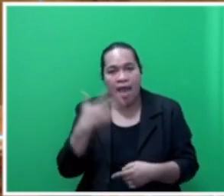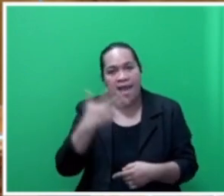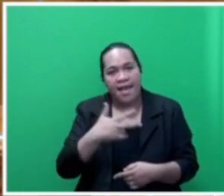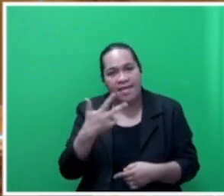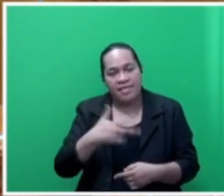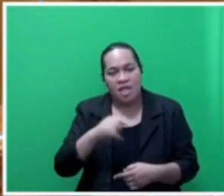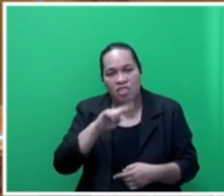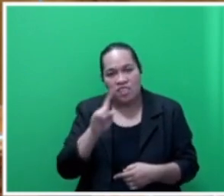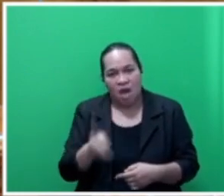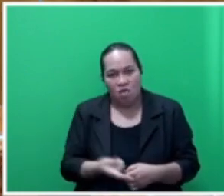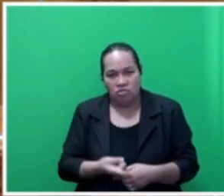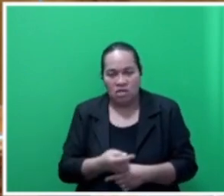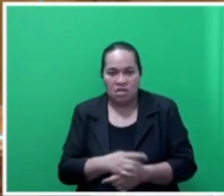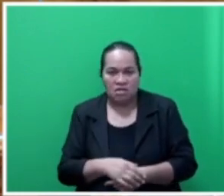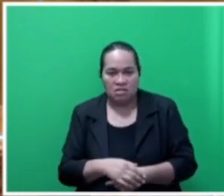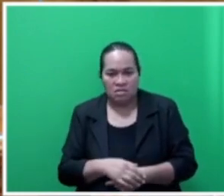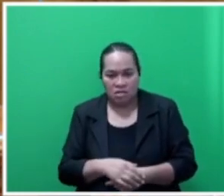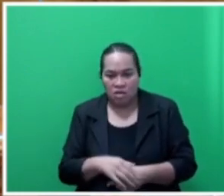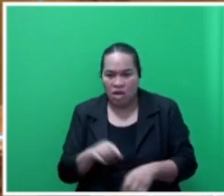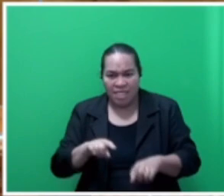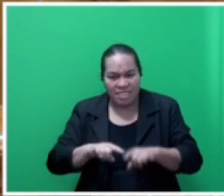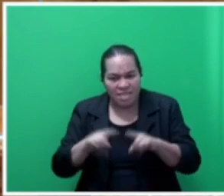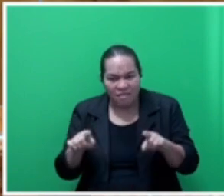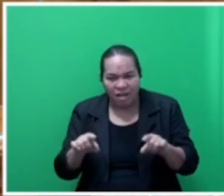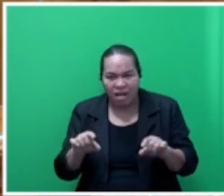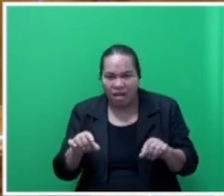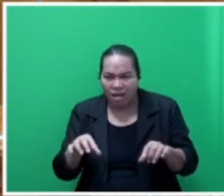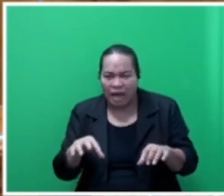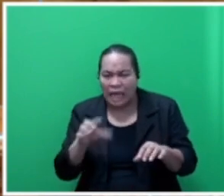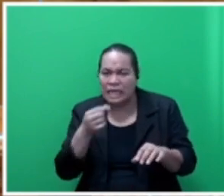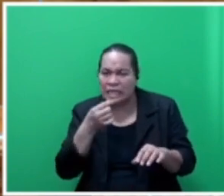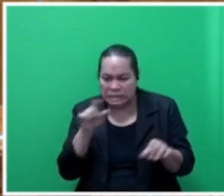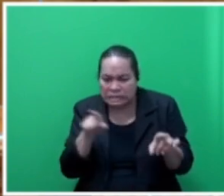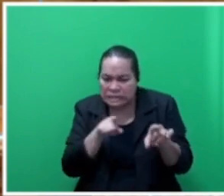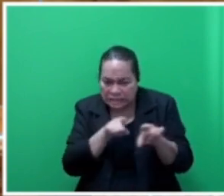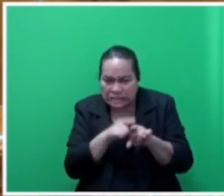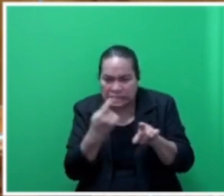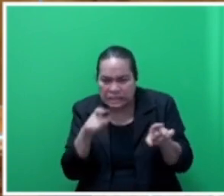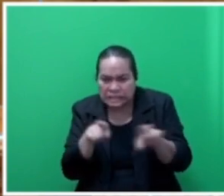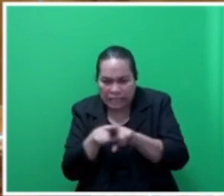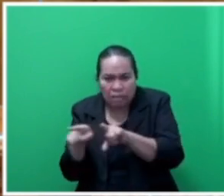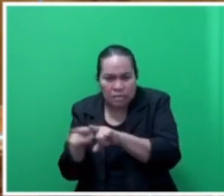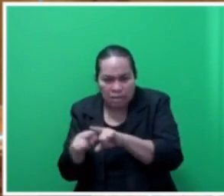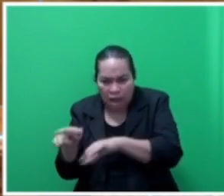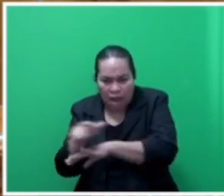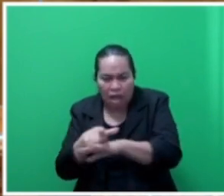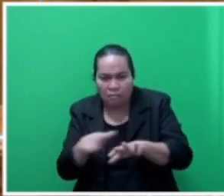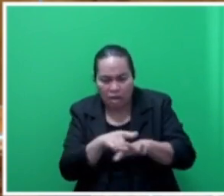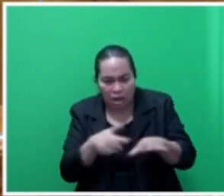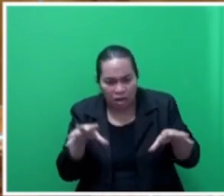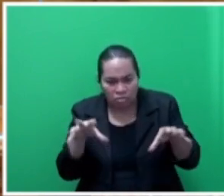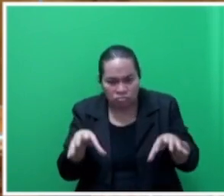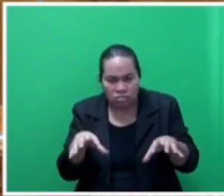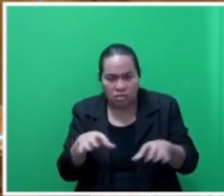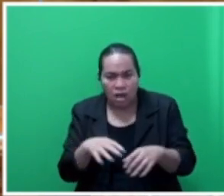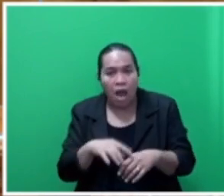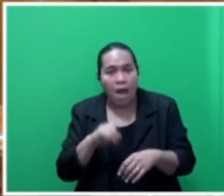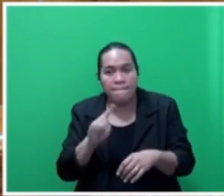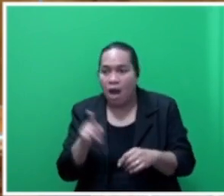kilometers. The difference is not that much. Yet they do intensive